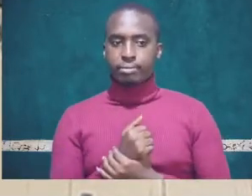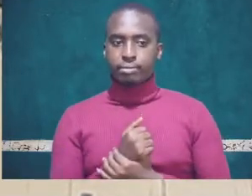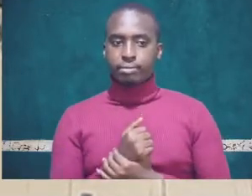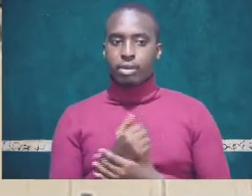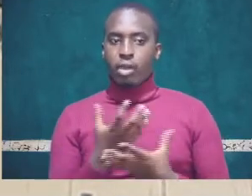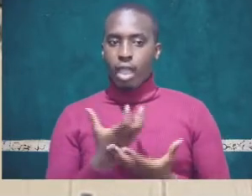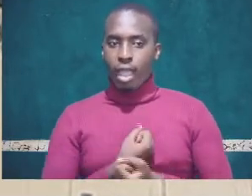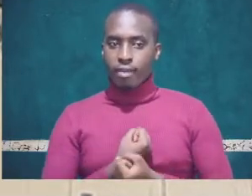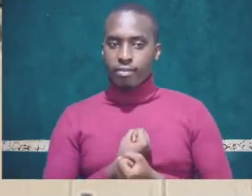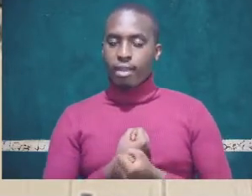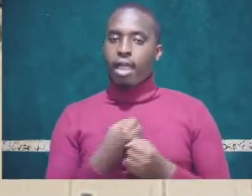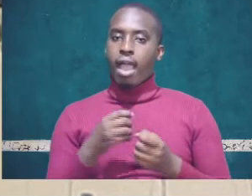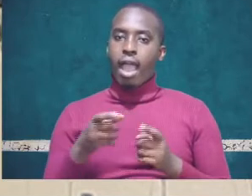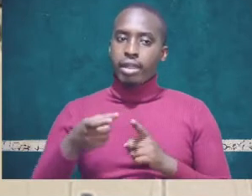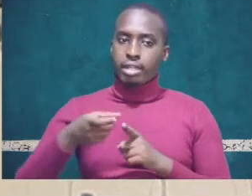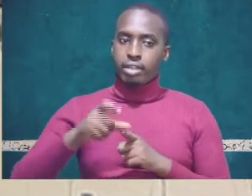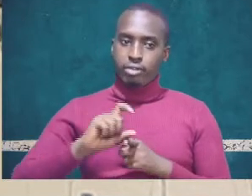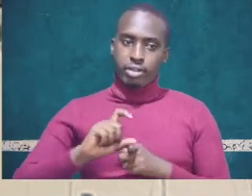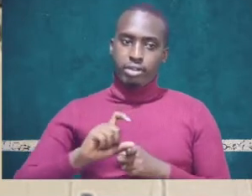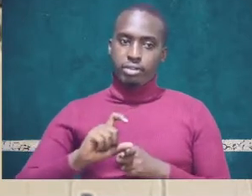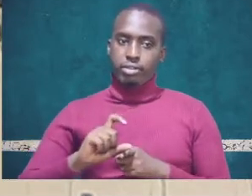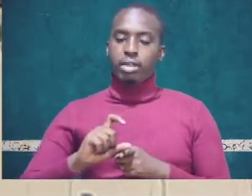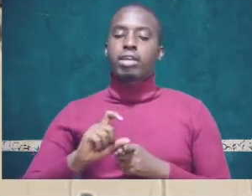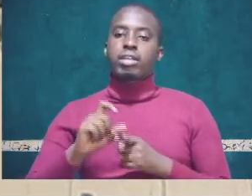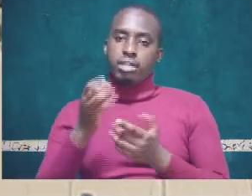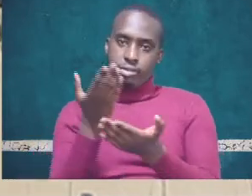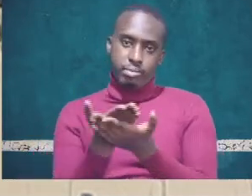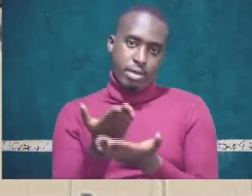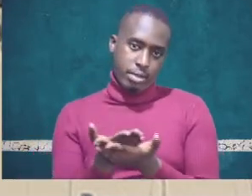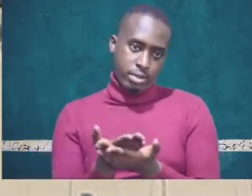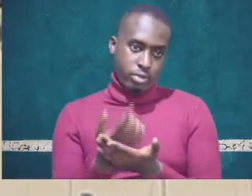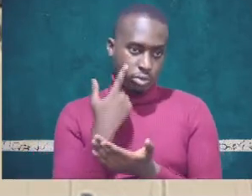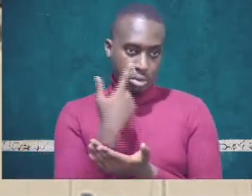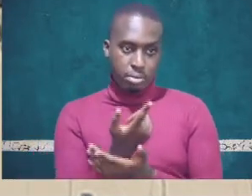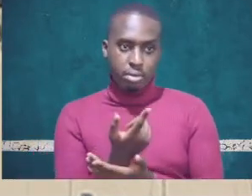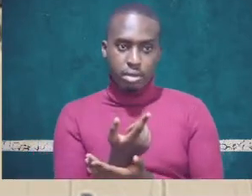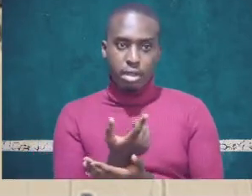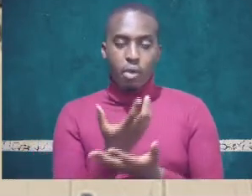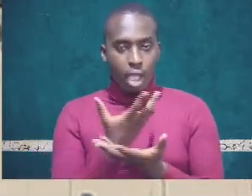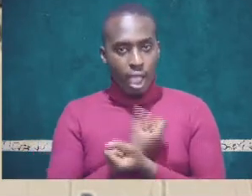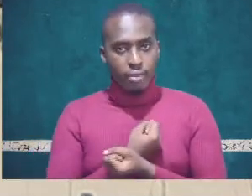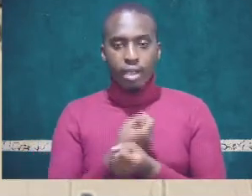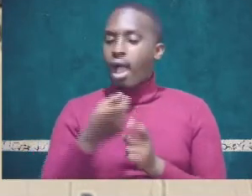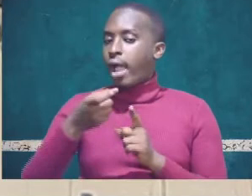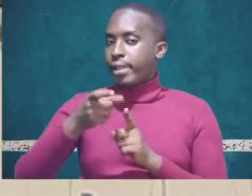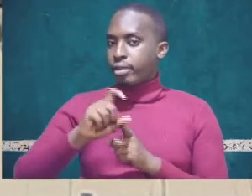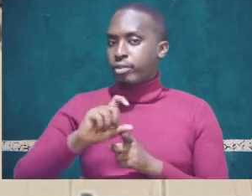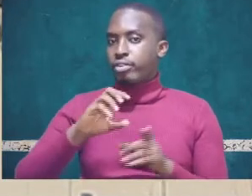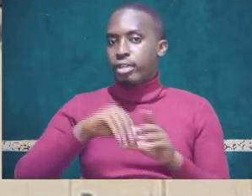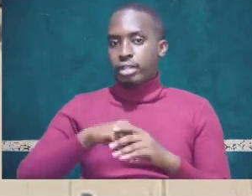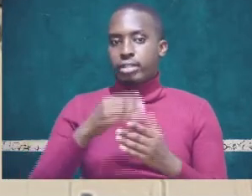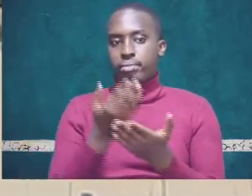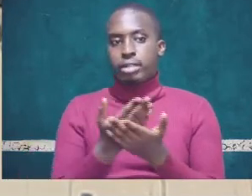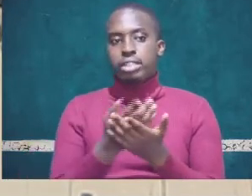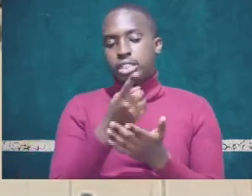an increase in demand. You can check this. We have an increase in, this